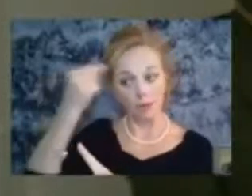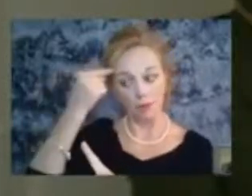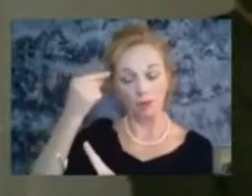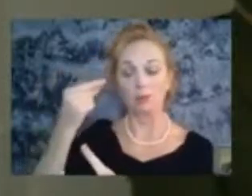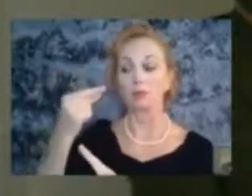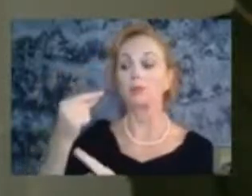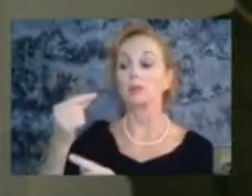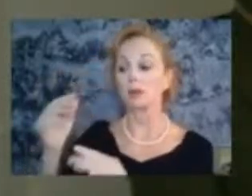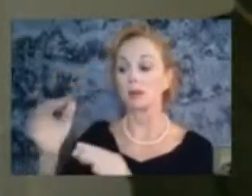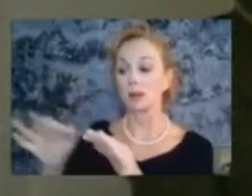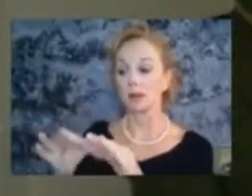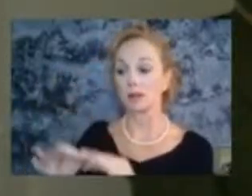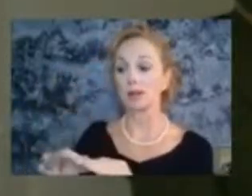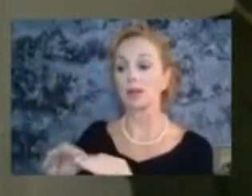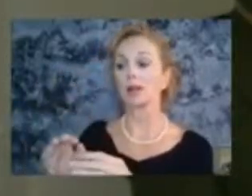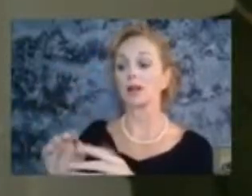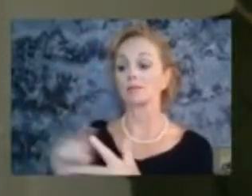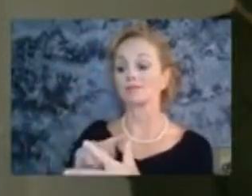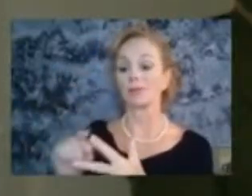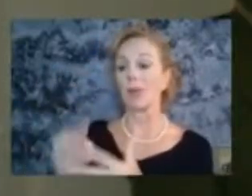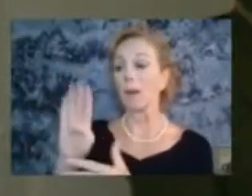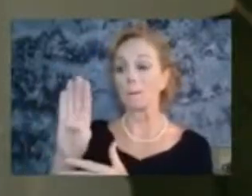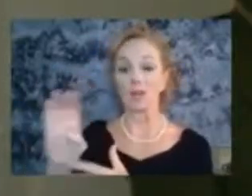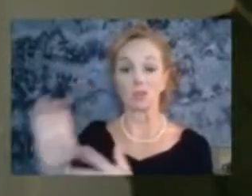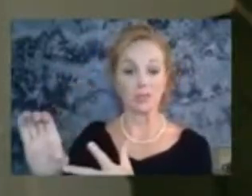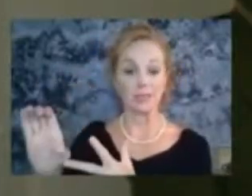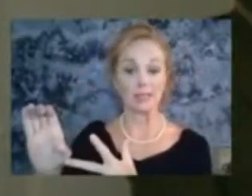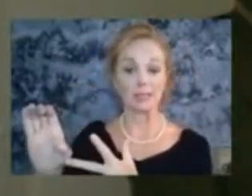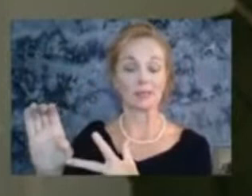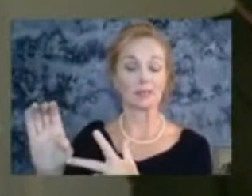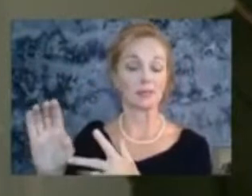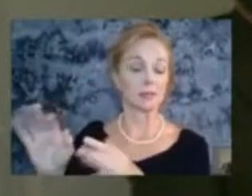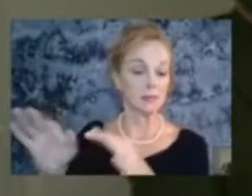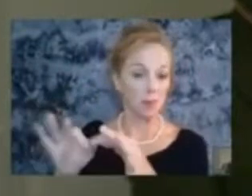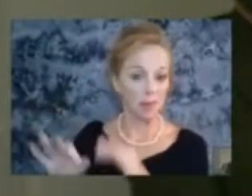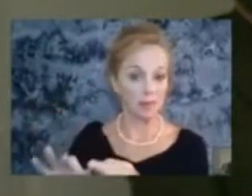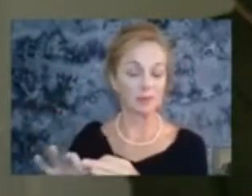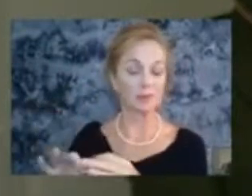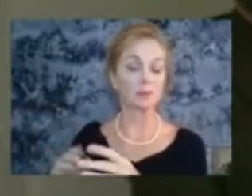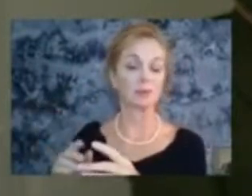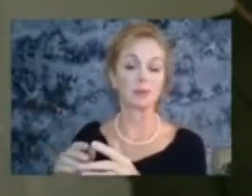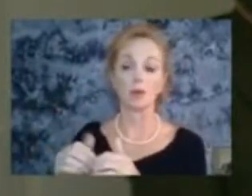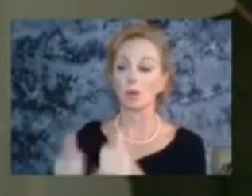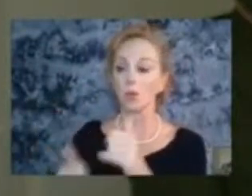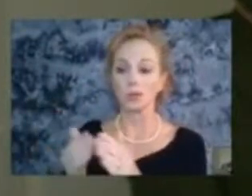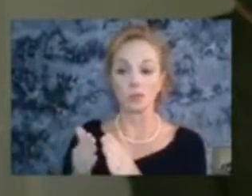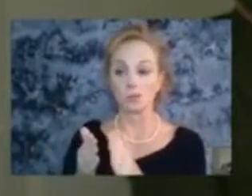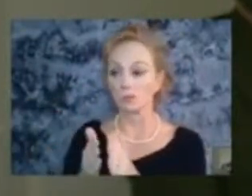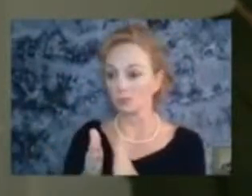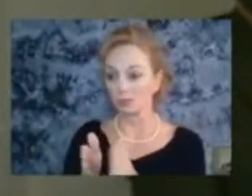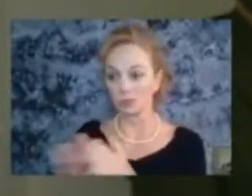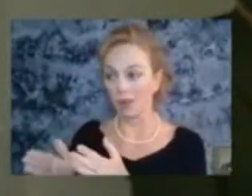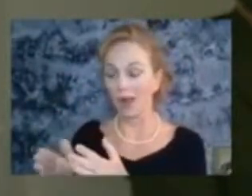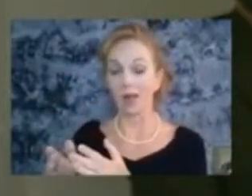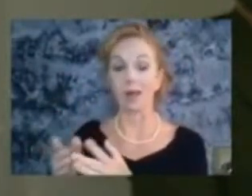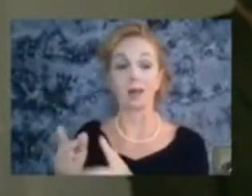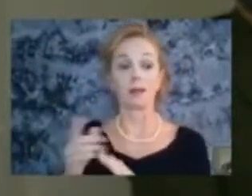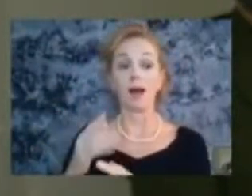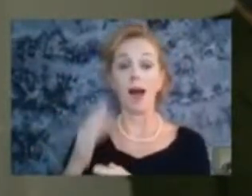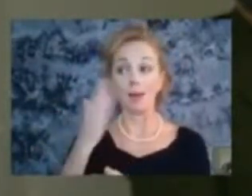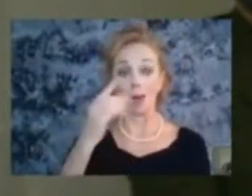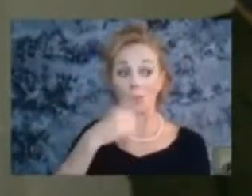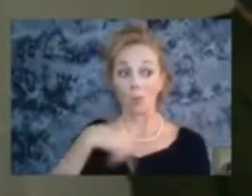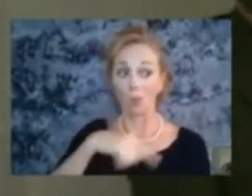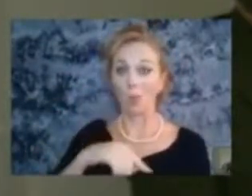either B or C, giving us further direction on where we could go. I know we made our vote, and then even as early